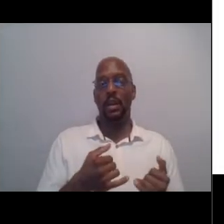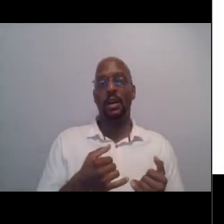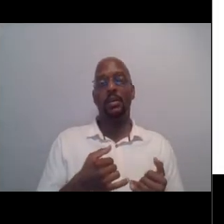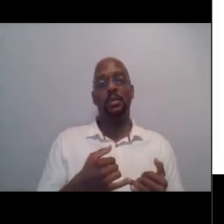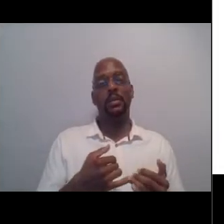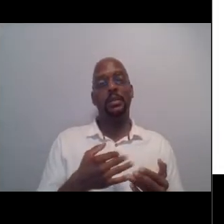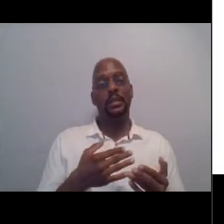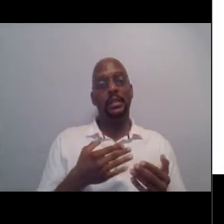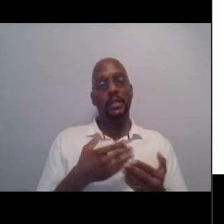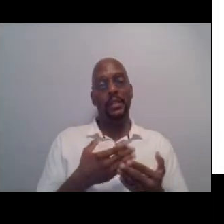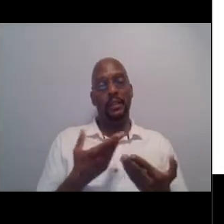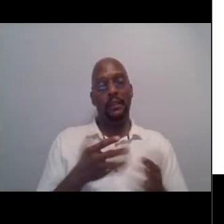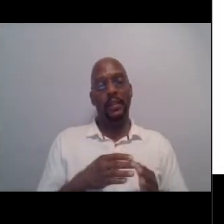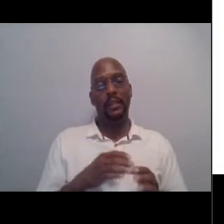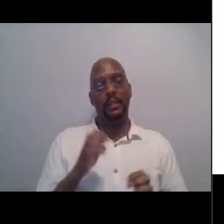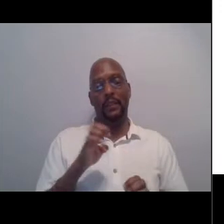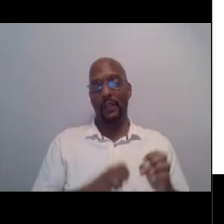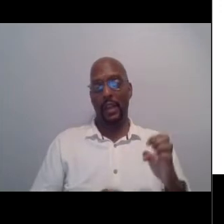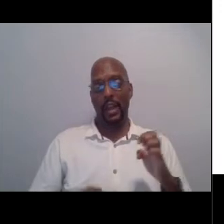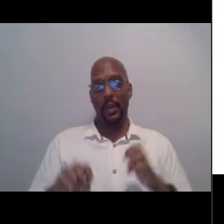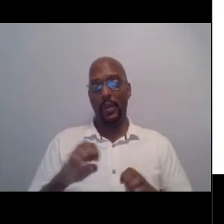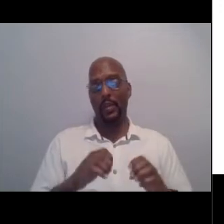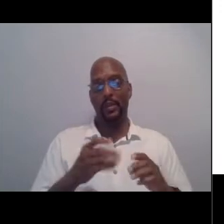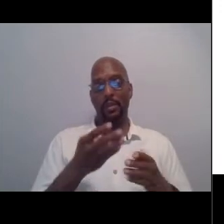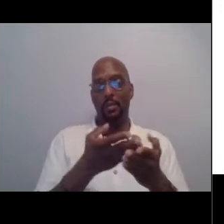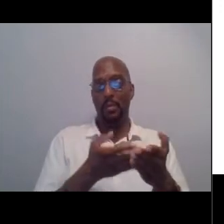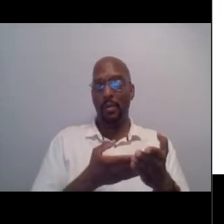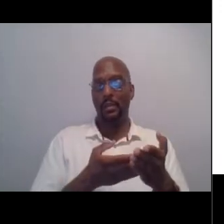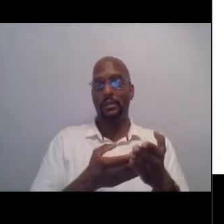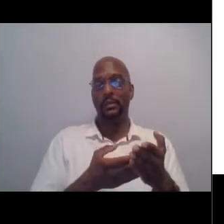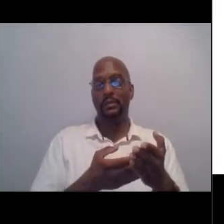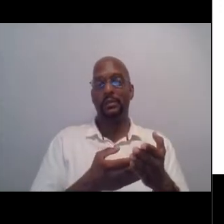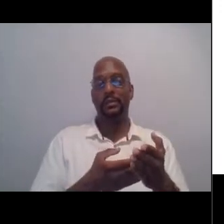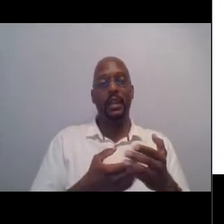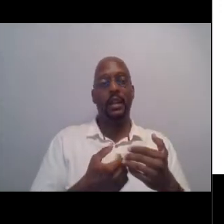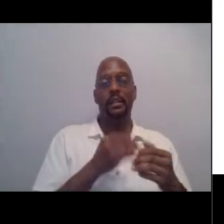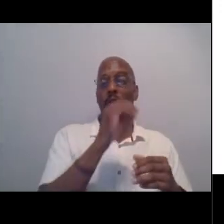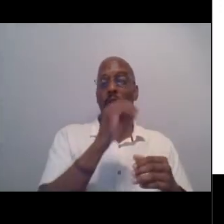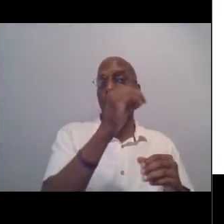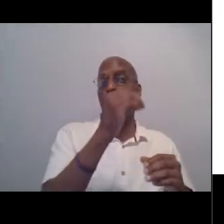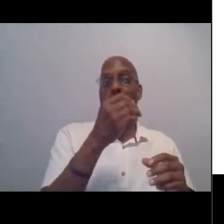evaluation phase. And I'm really pleased to announce that we've had 0 accidents